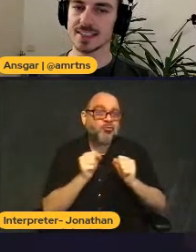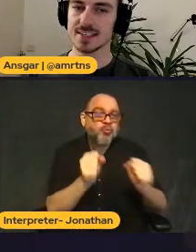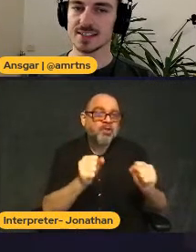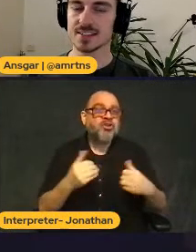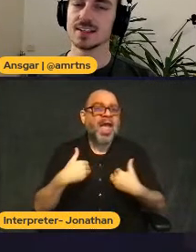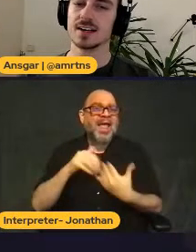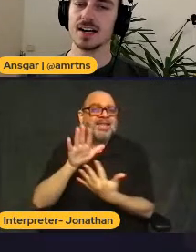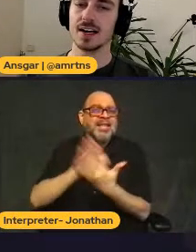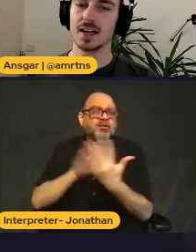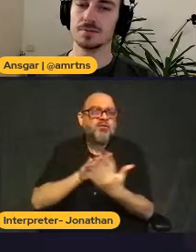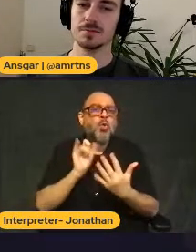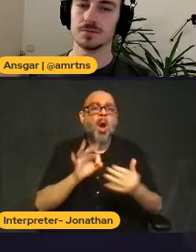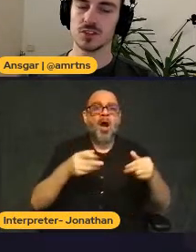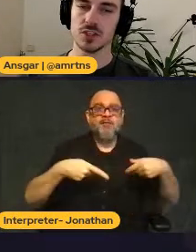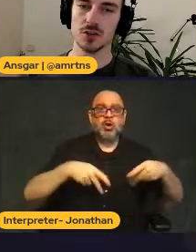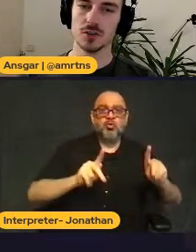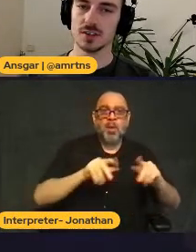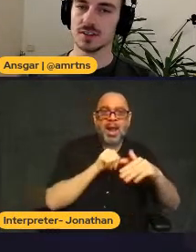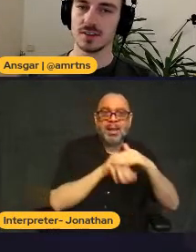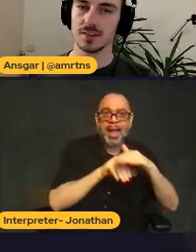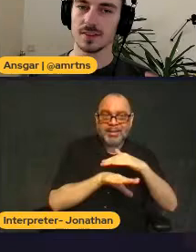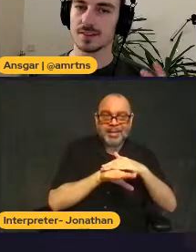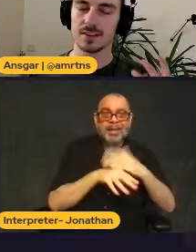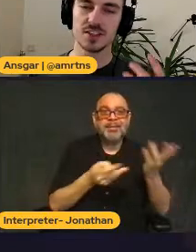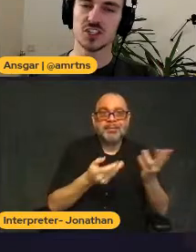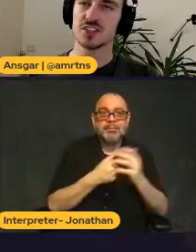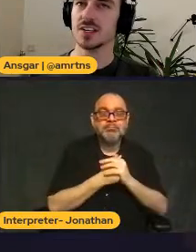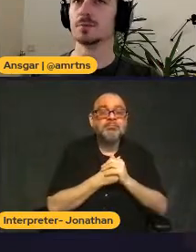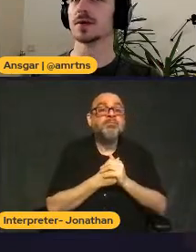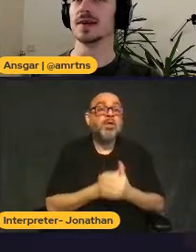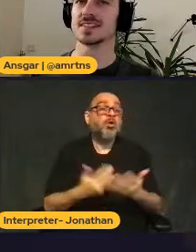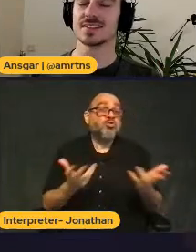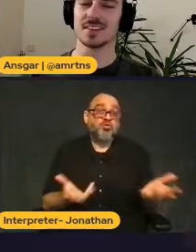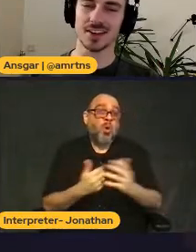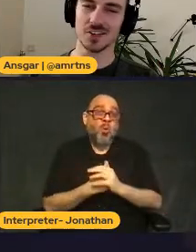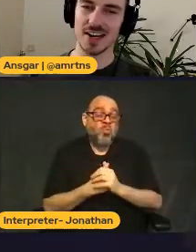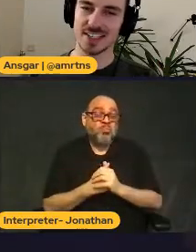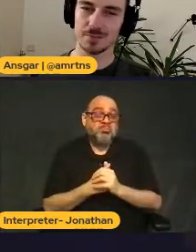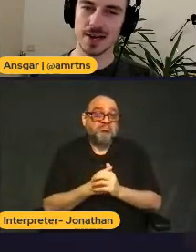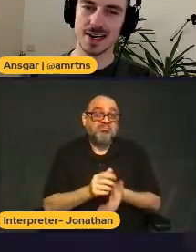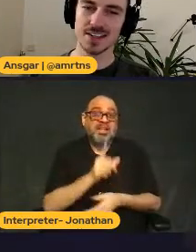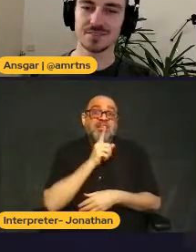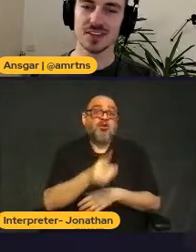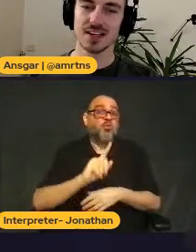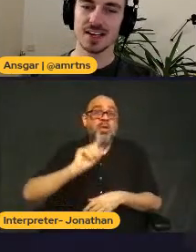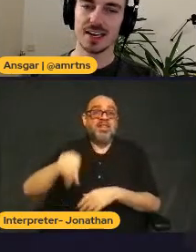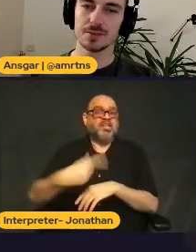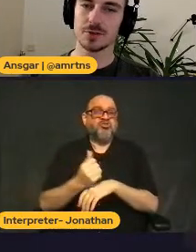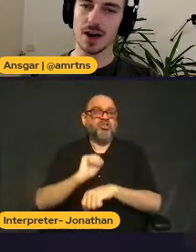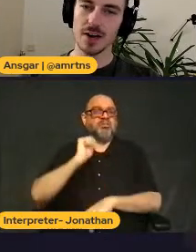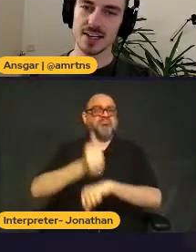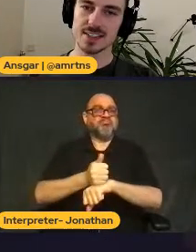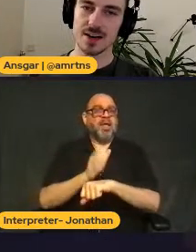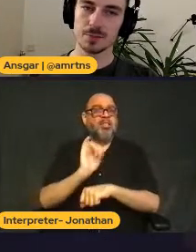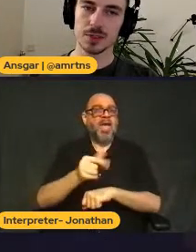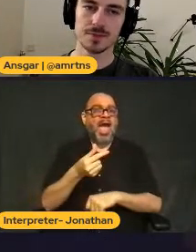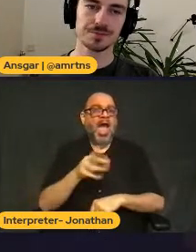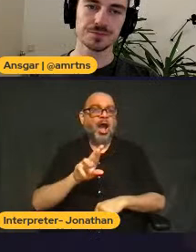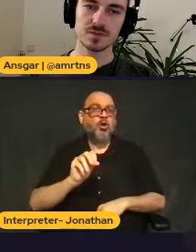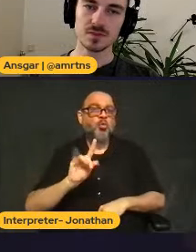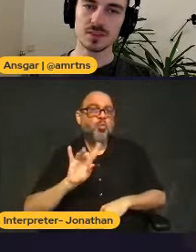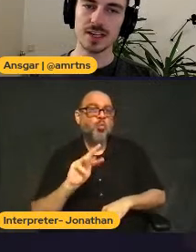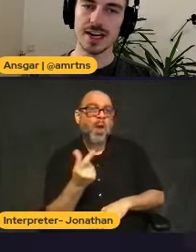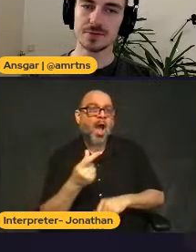grant access. So it just implements the granting part. And for our